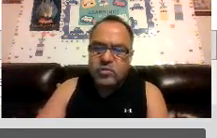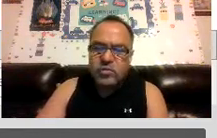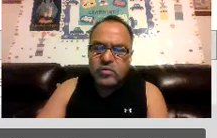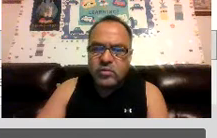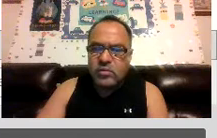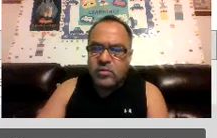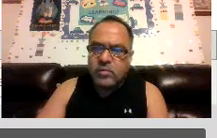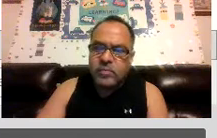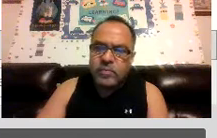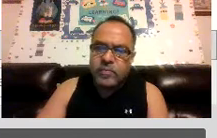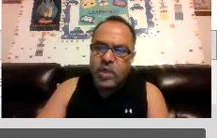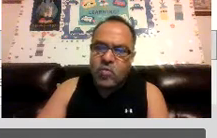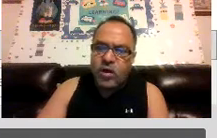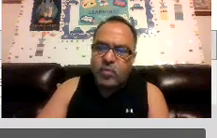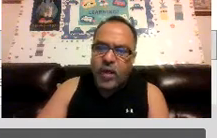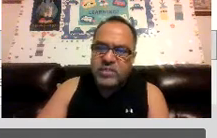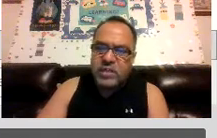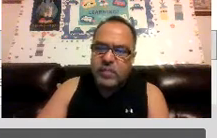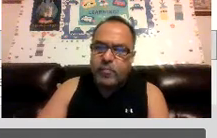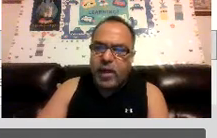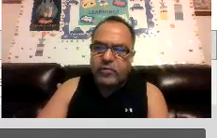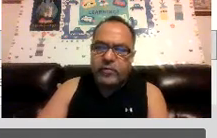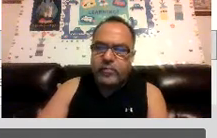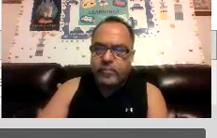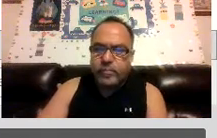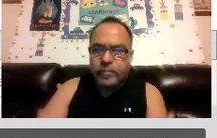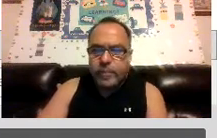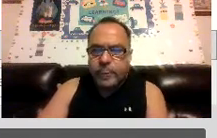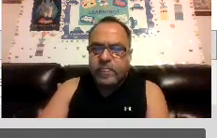So they were on Apache Leap Mountain.